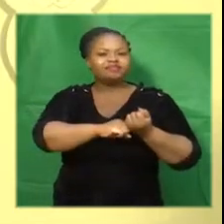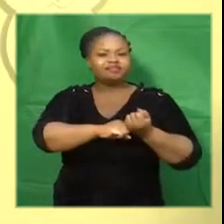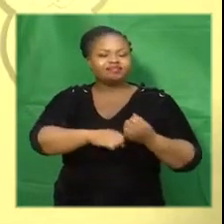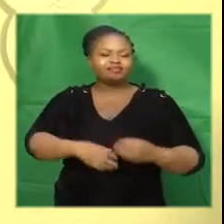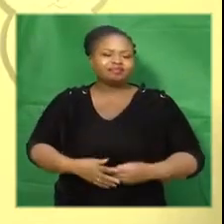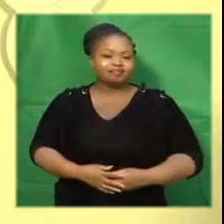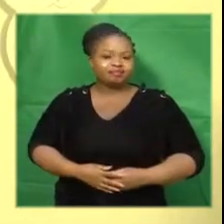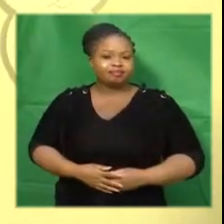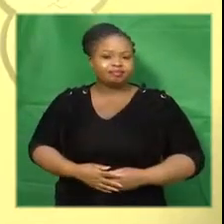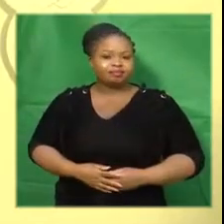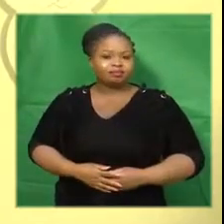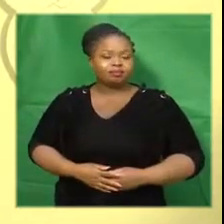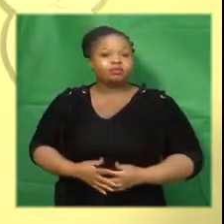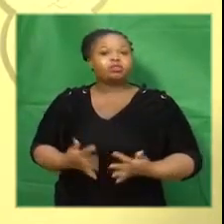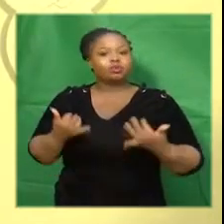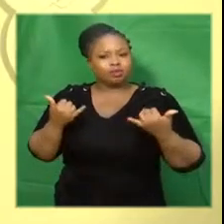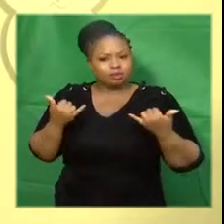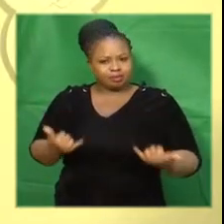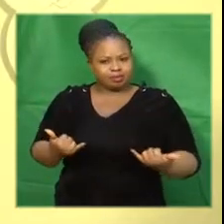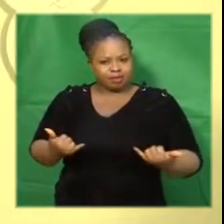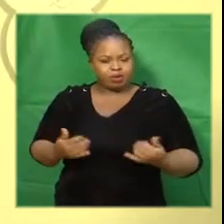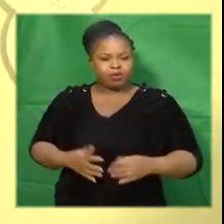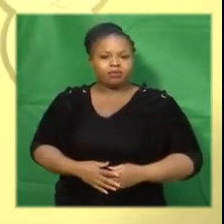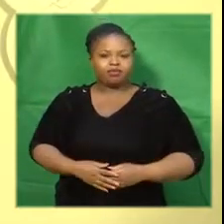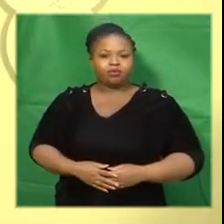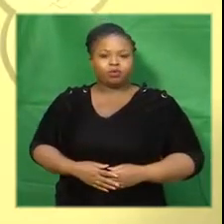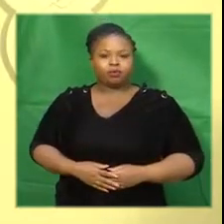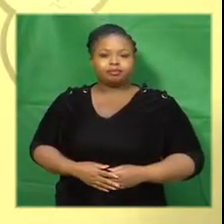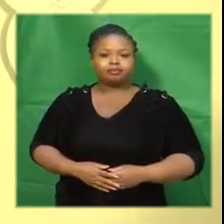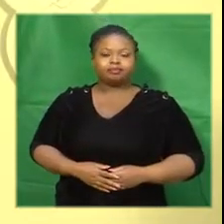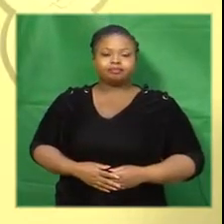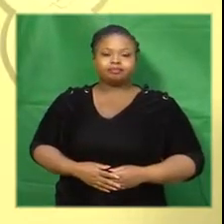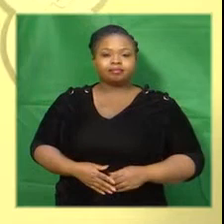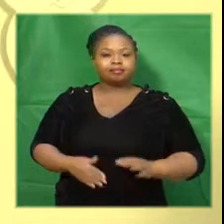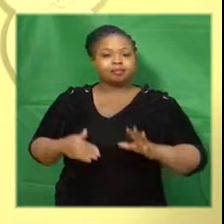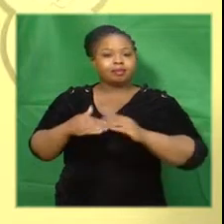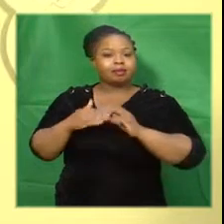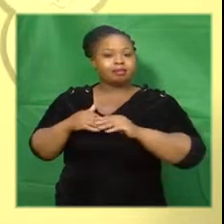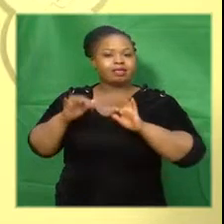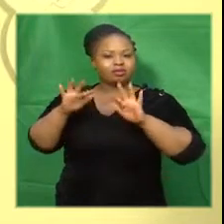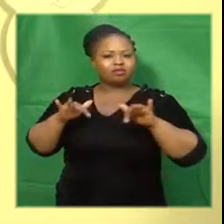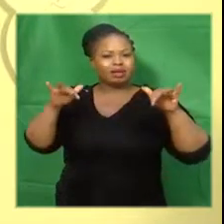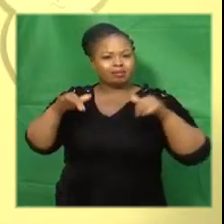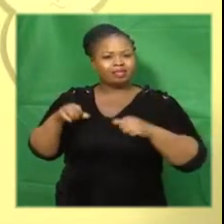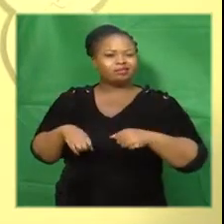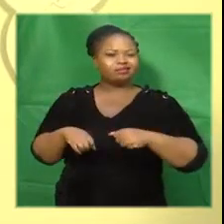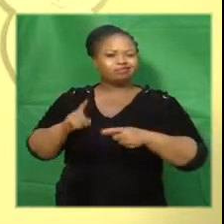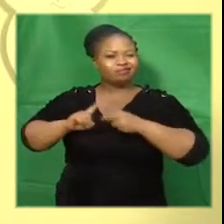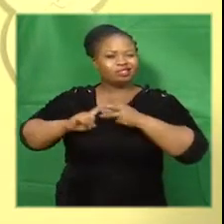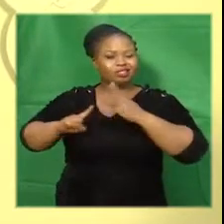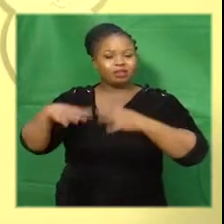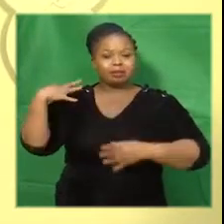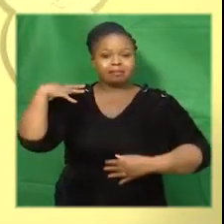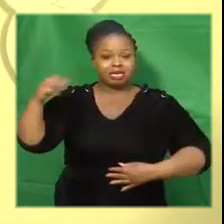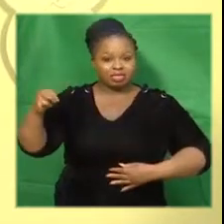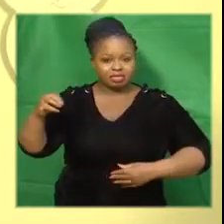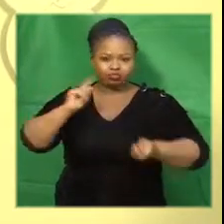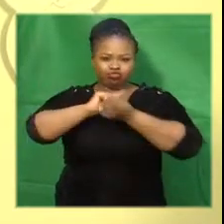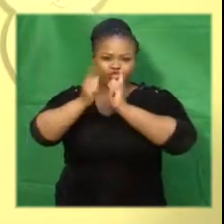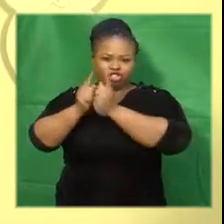I'm therefore making changes to the national executive to improve the capacity of